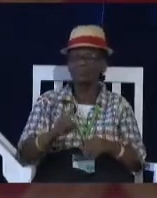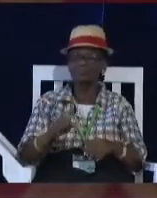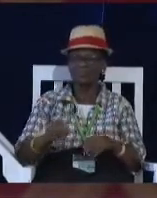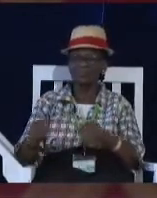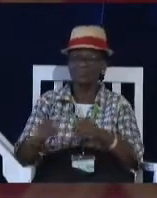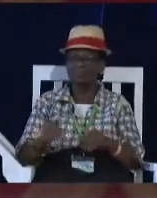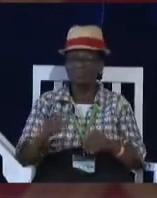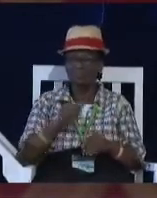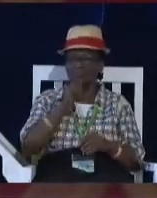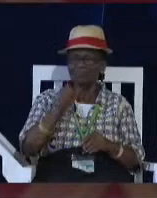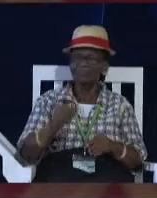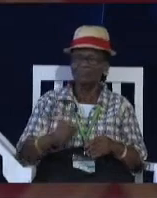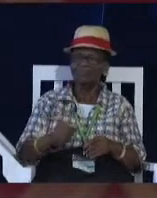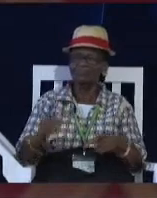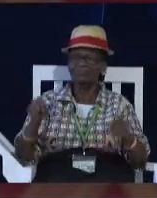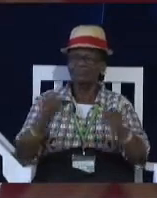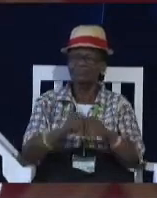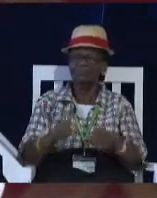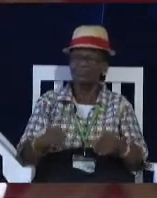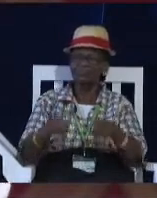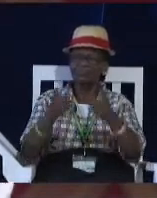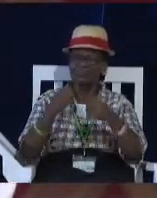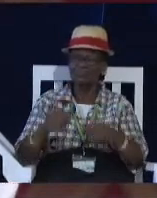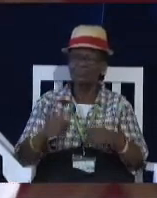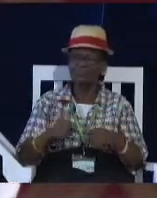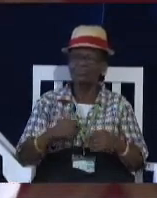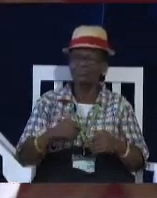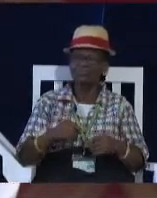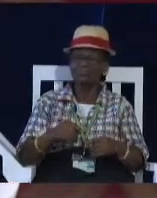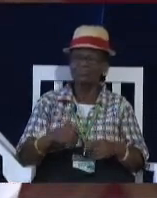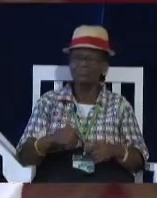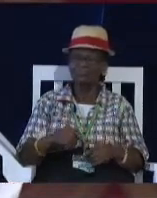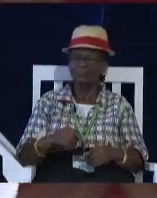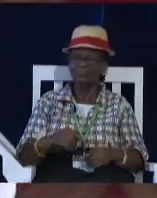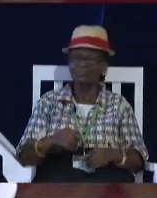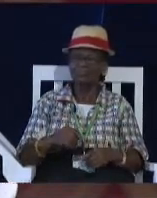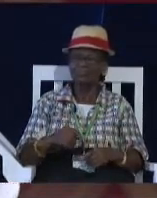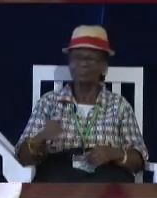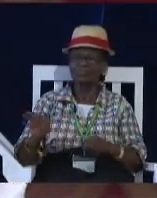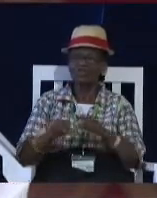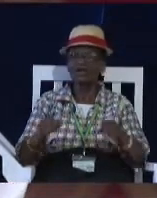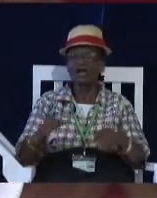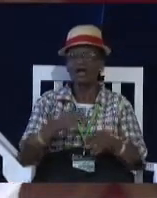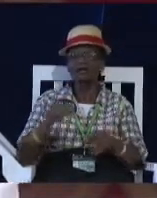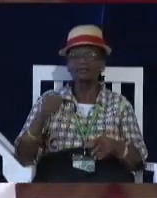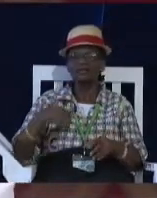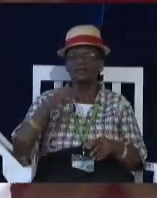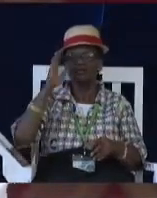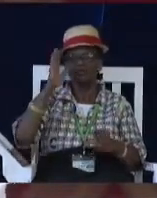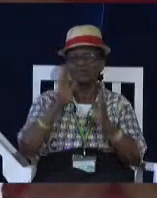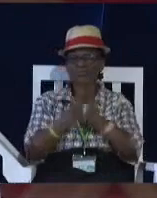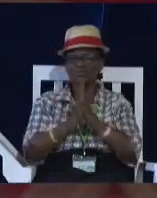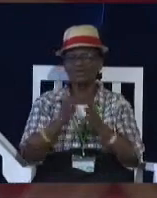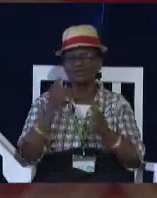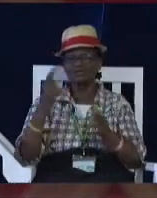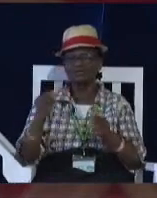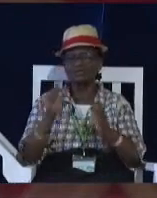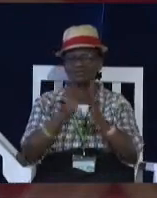After they have anointed you, we are going to pray. But the prayer we are going to pray will be different from what you